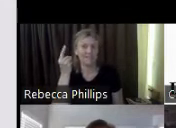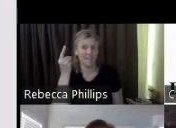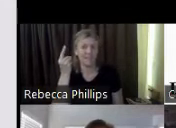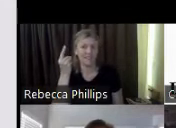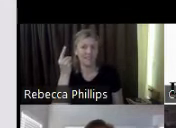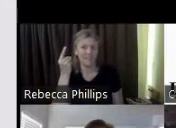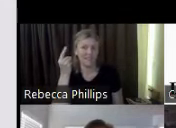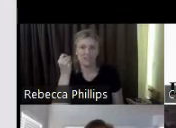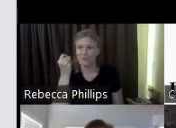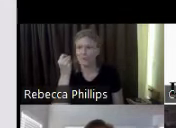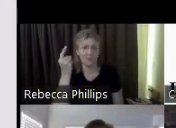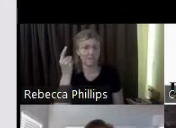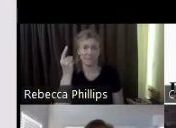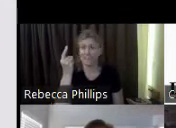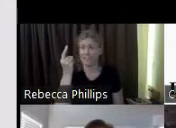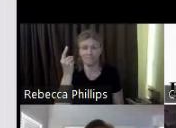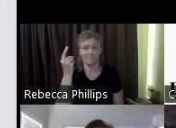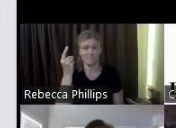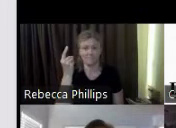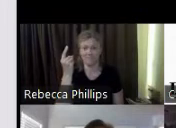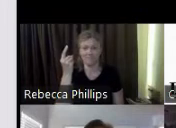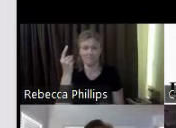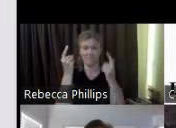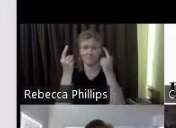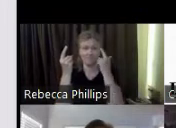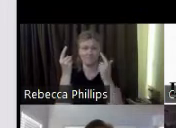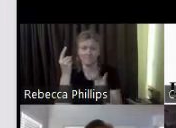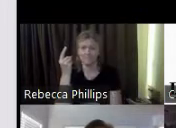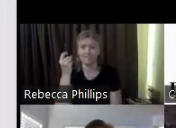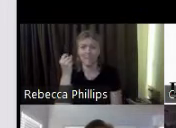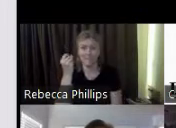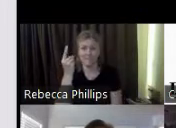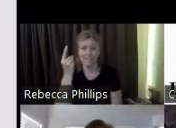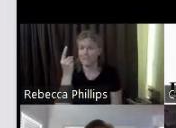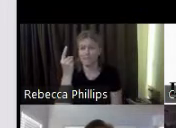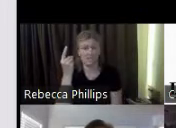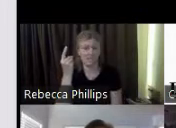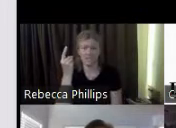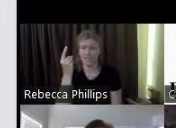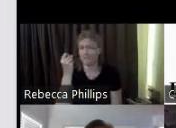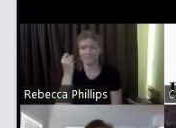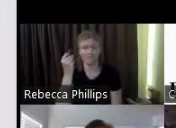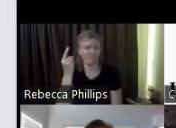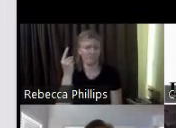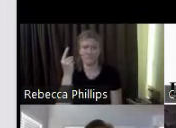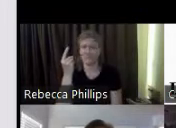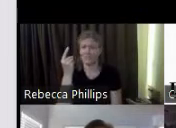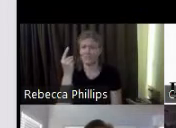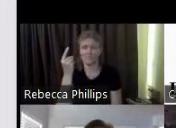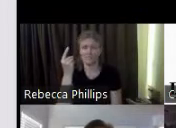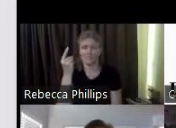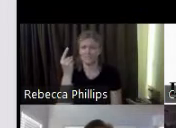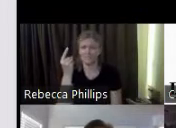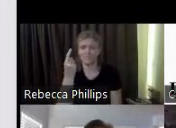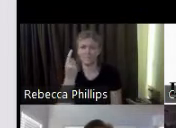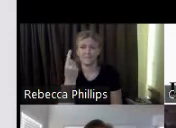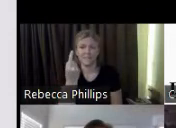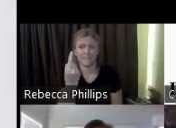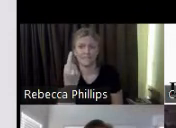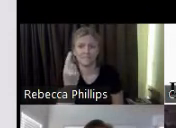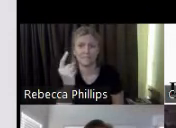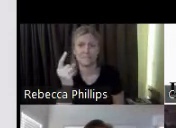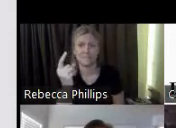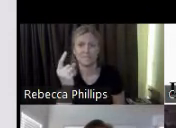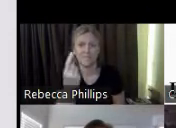be nodding your head, understand. So I don't understand. With your index finger. Yeah, index finger, and you just shake your head like, Oh, don't understand. oh, it's not